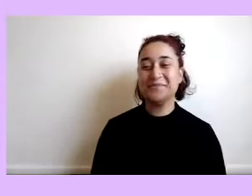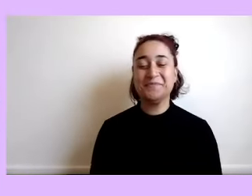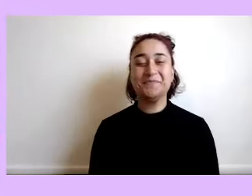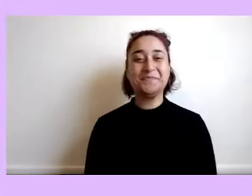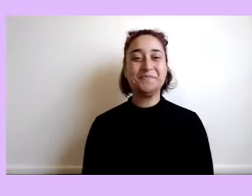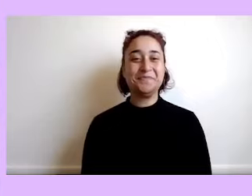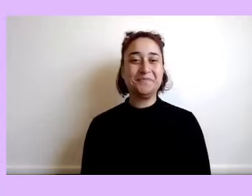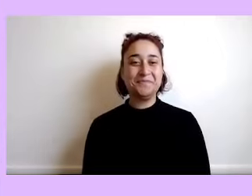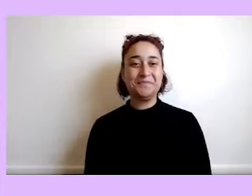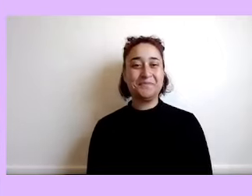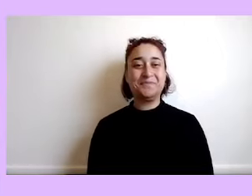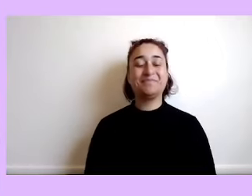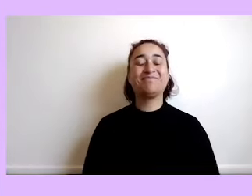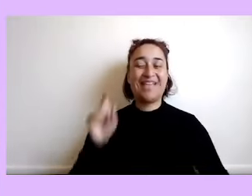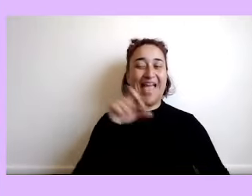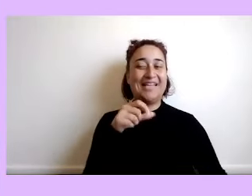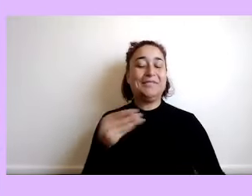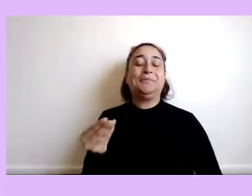Just had to slip that in there.